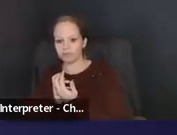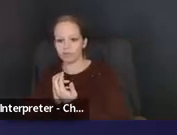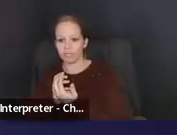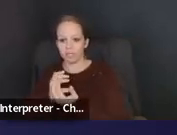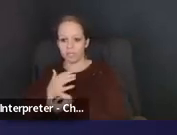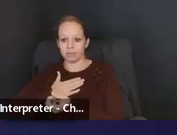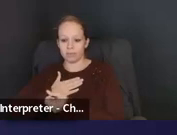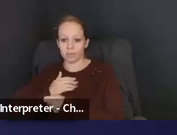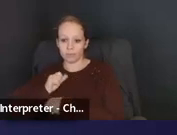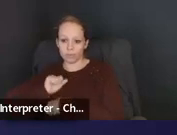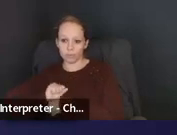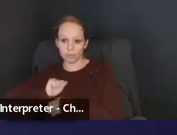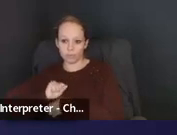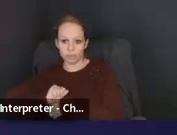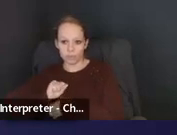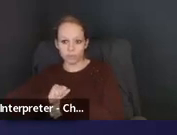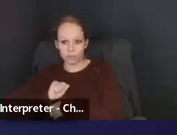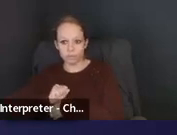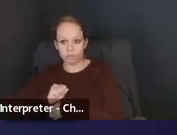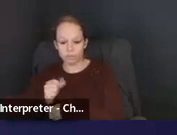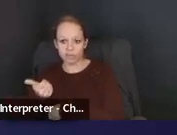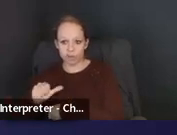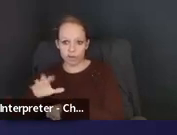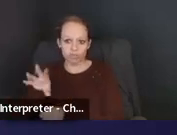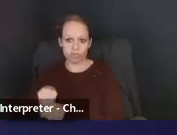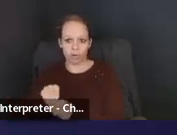am trying to participate and engage in.